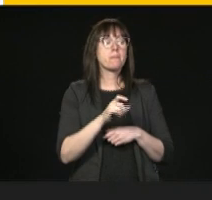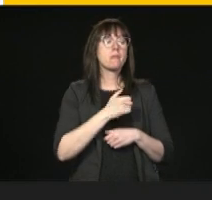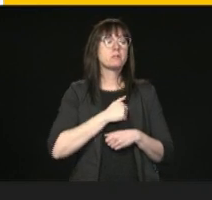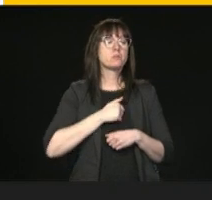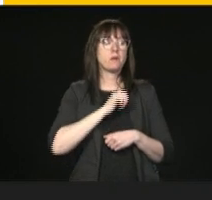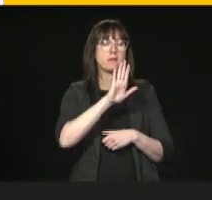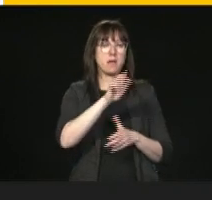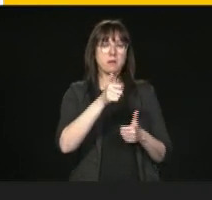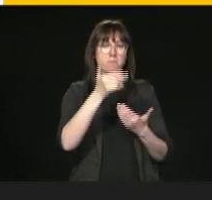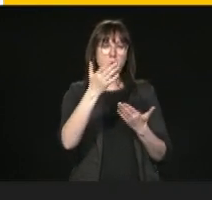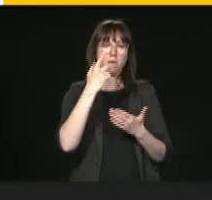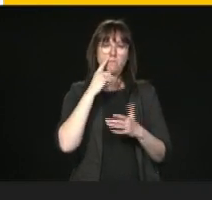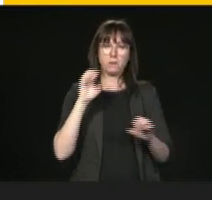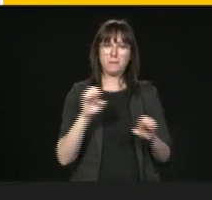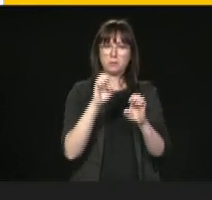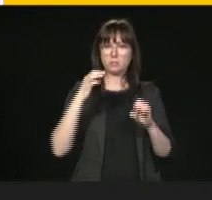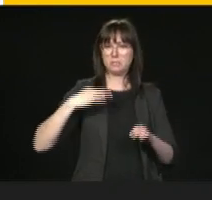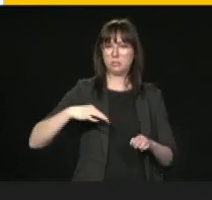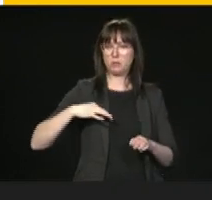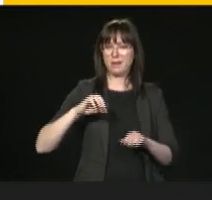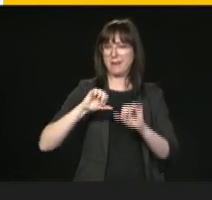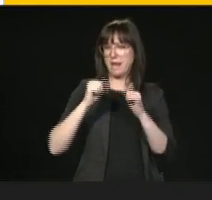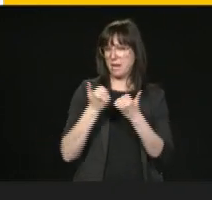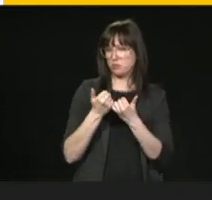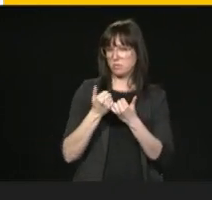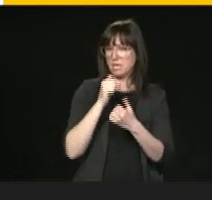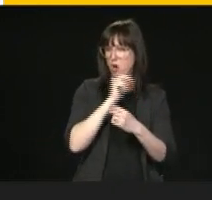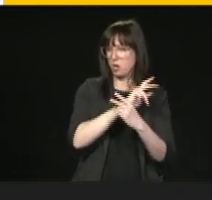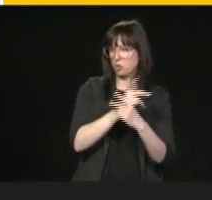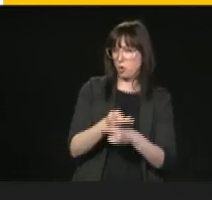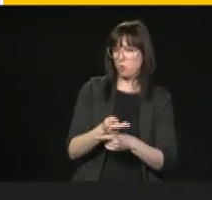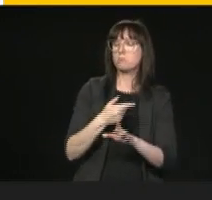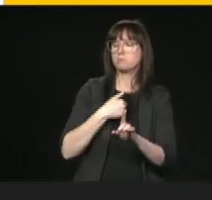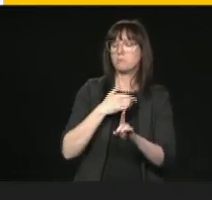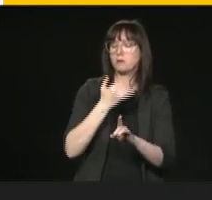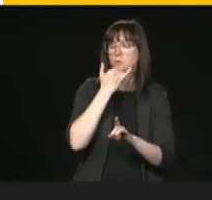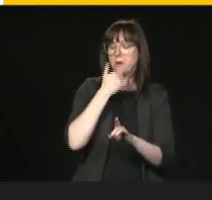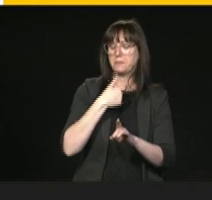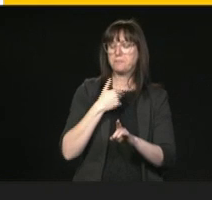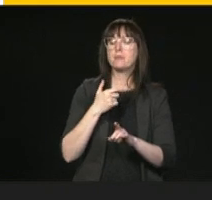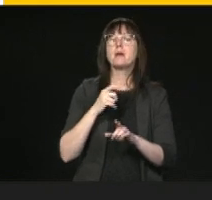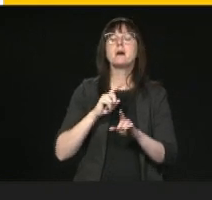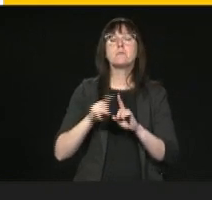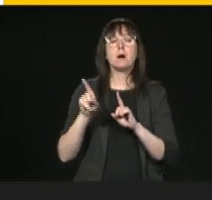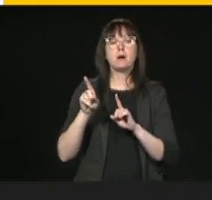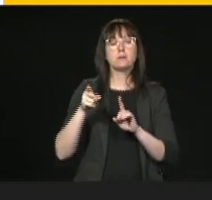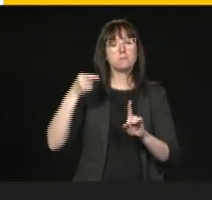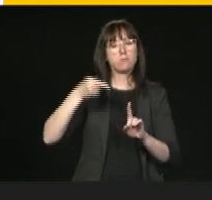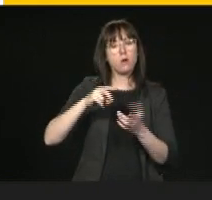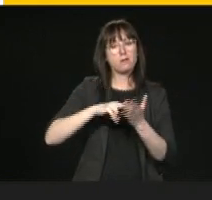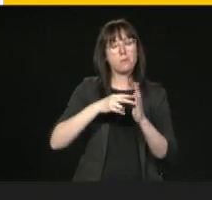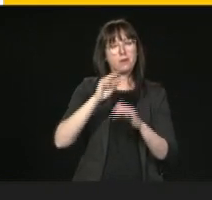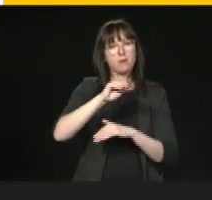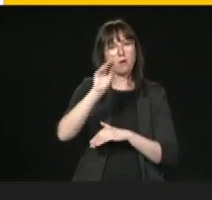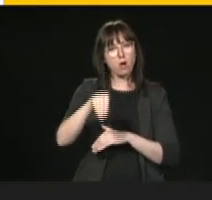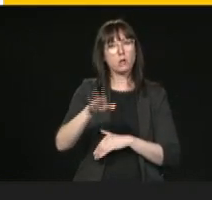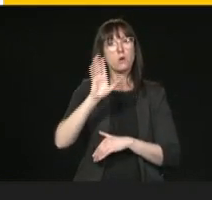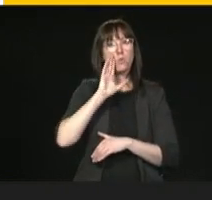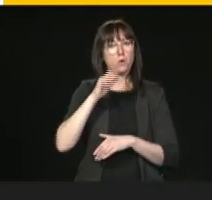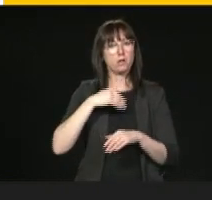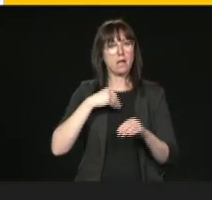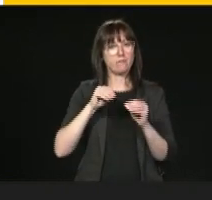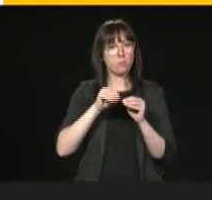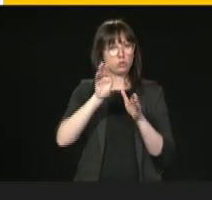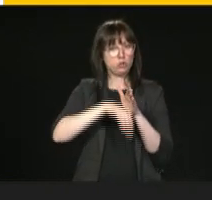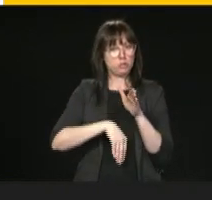not loans. I misspoke. The basis of that would be that Ottawa would likely have a cheaper interest rate than some of the provinces.